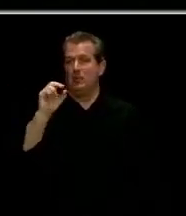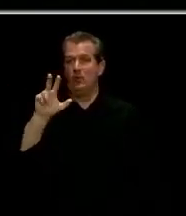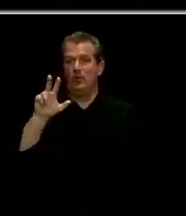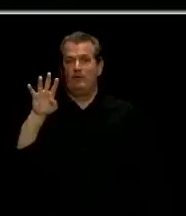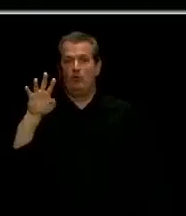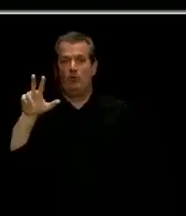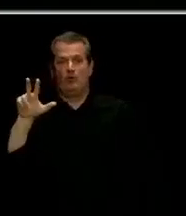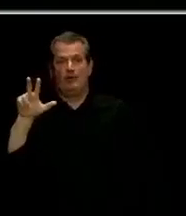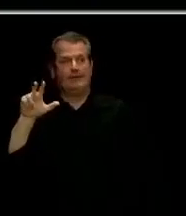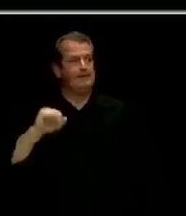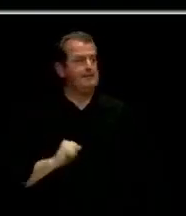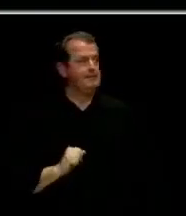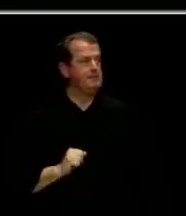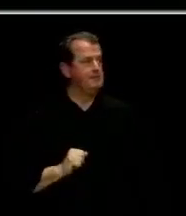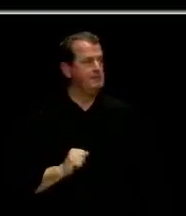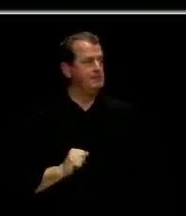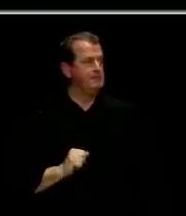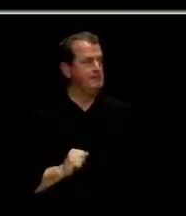7700343.